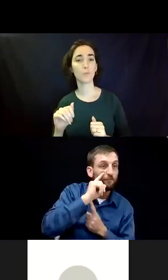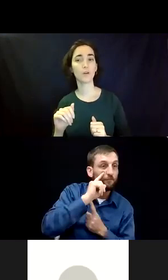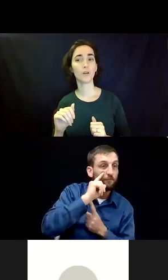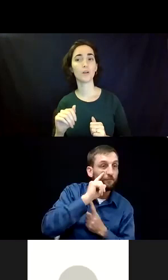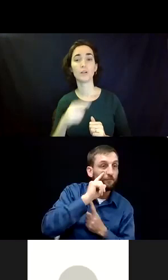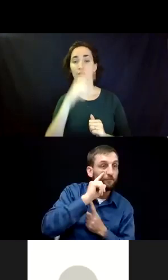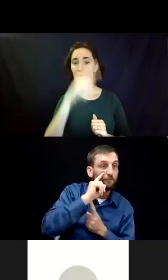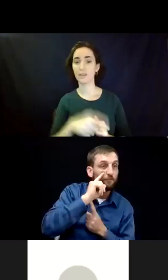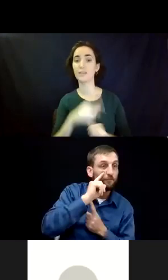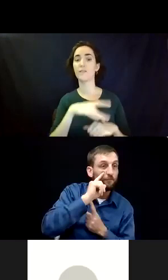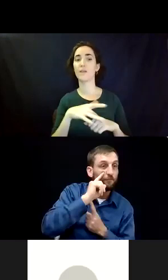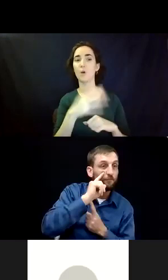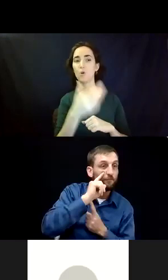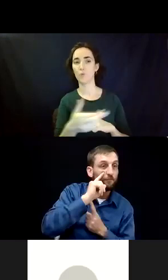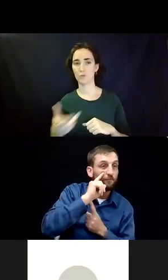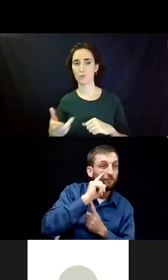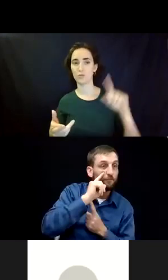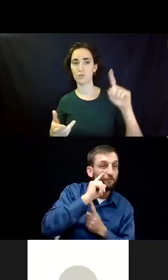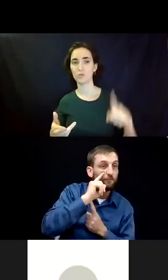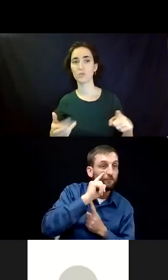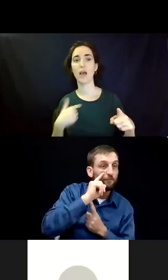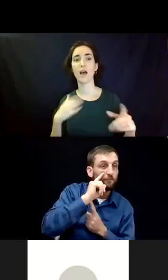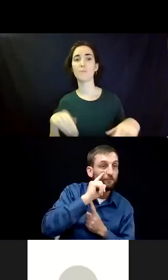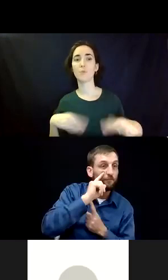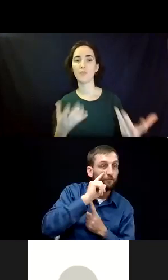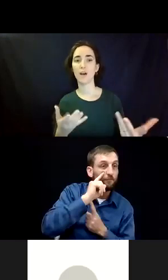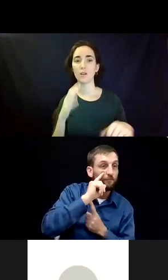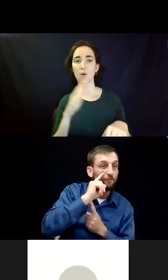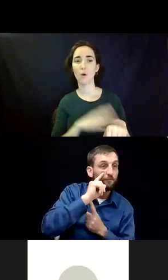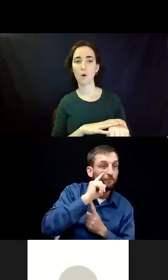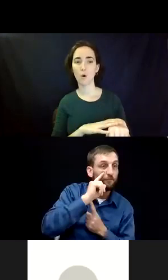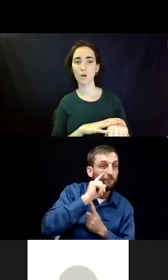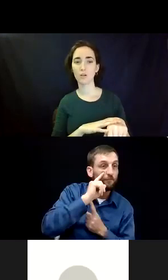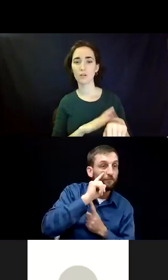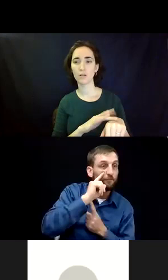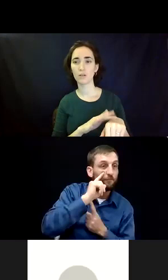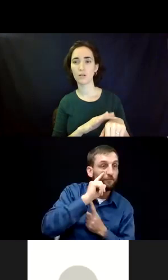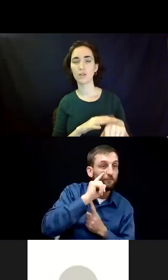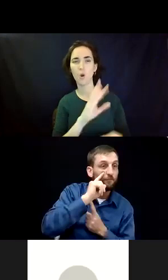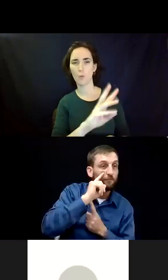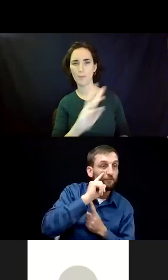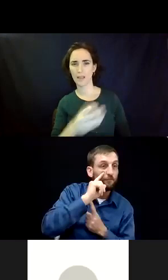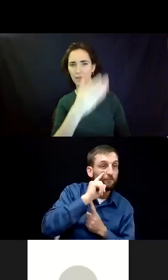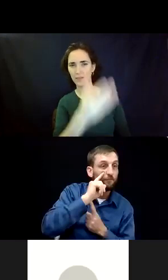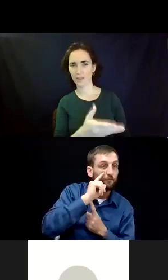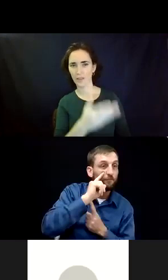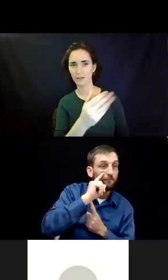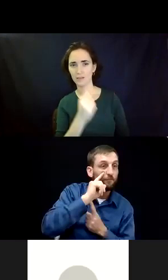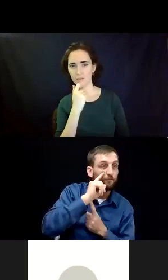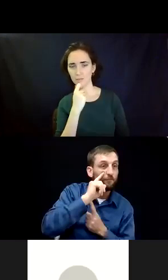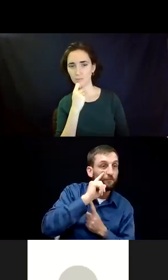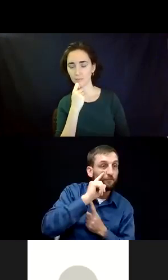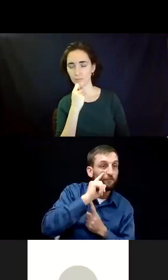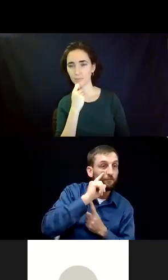some available resources, and I provided them on the website. I mean, on the web